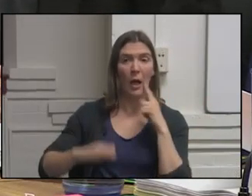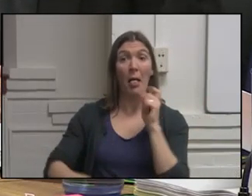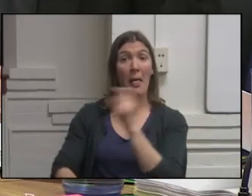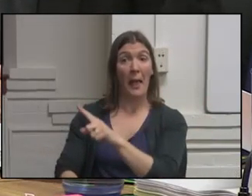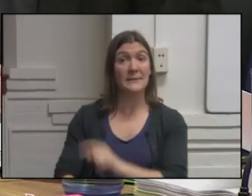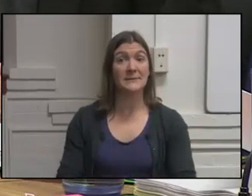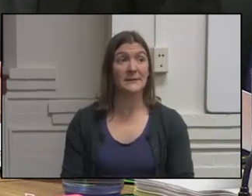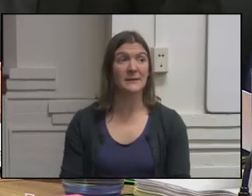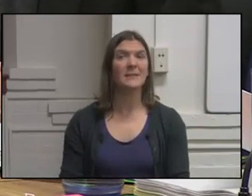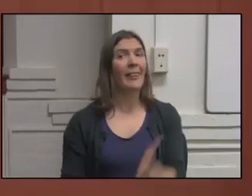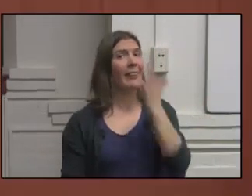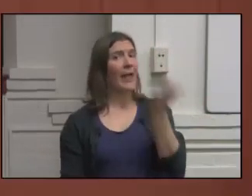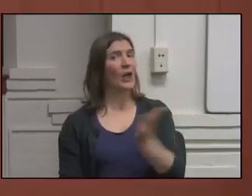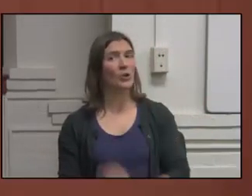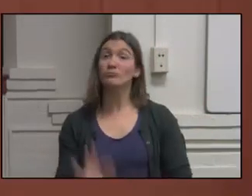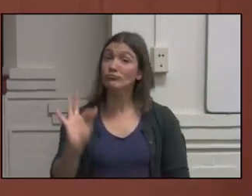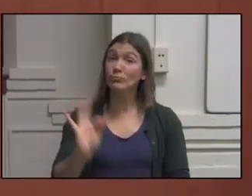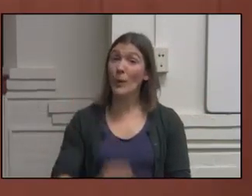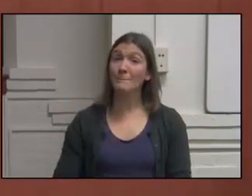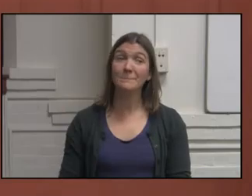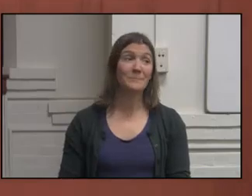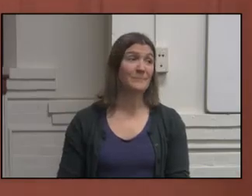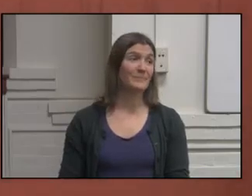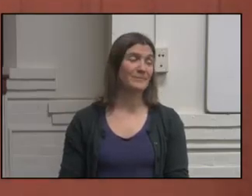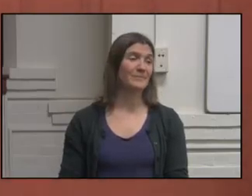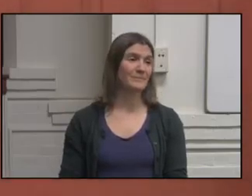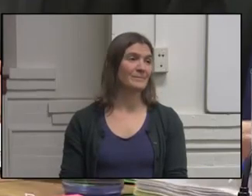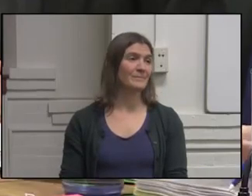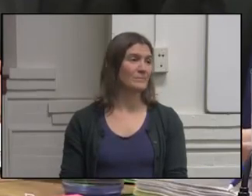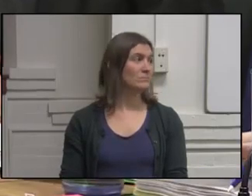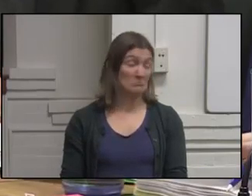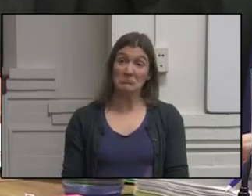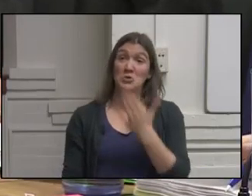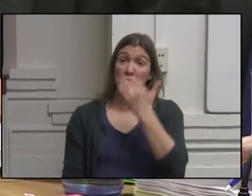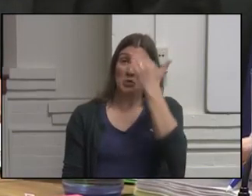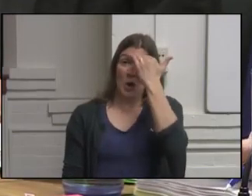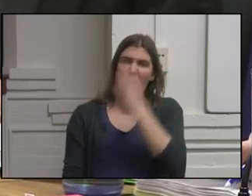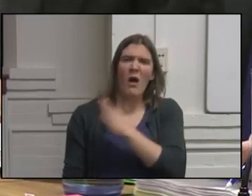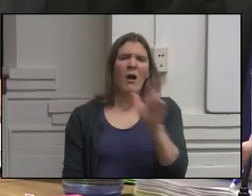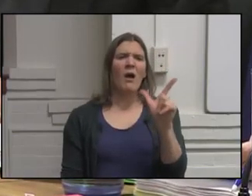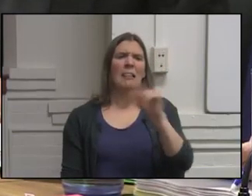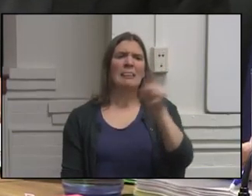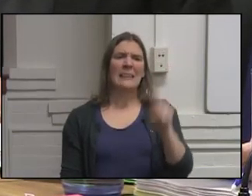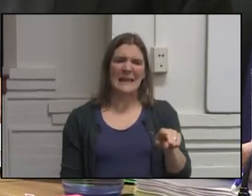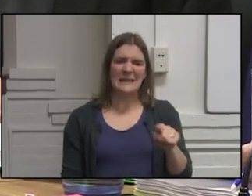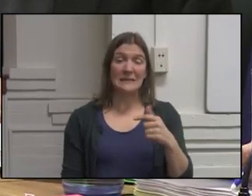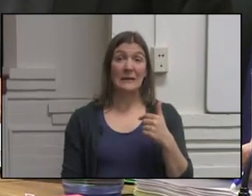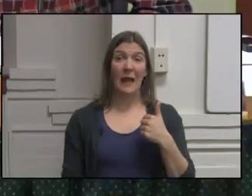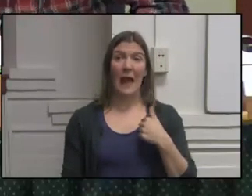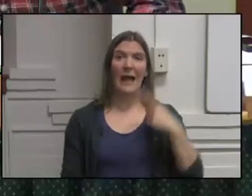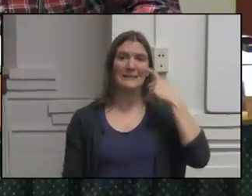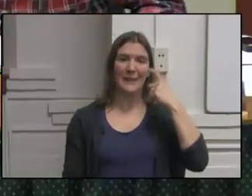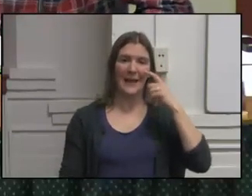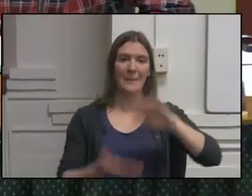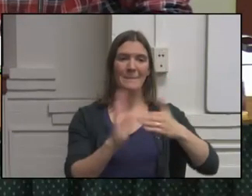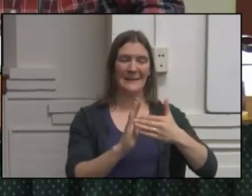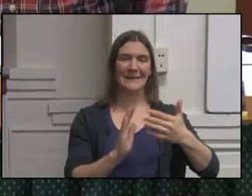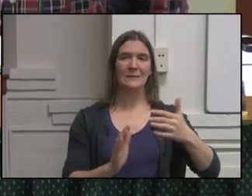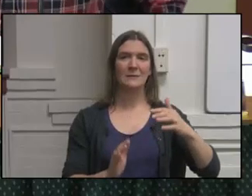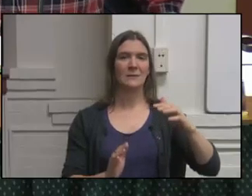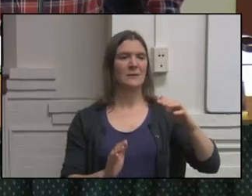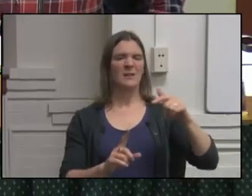agent. I would appreciate that. Thank you. Good thing to know. I noticed that they probably mean municipal